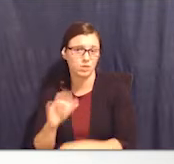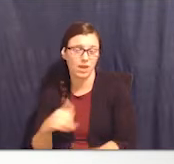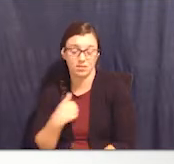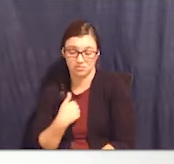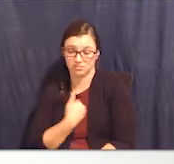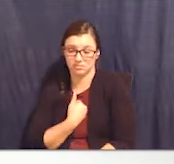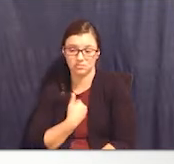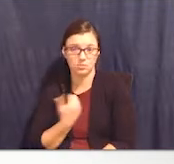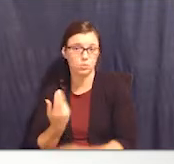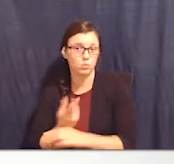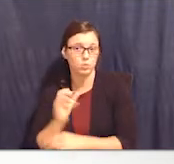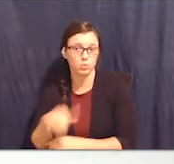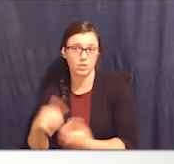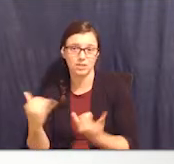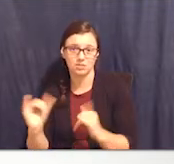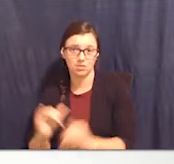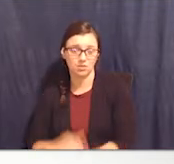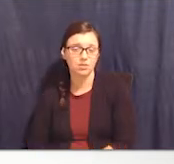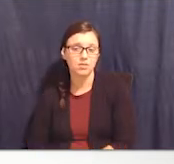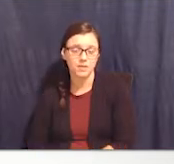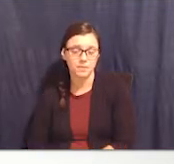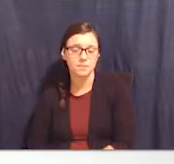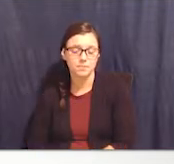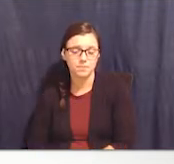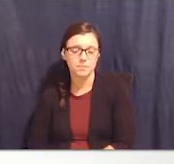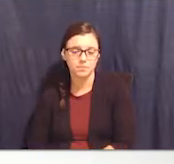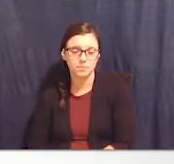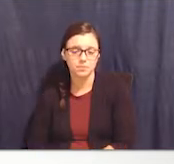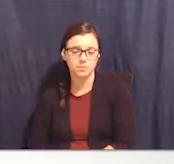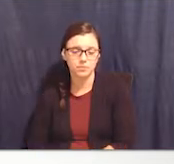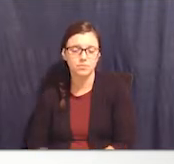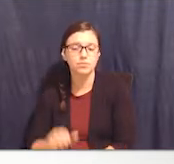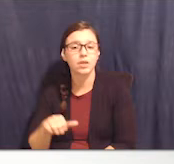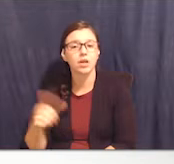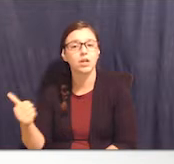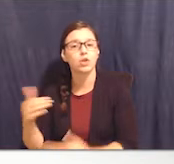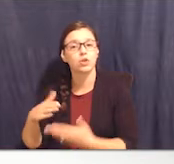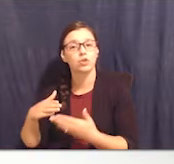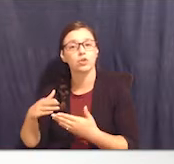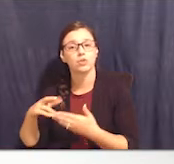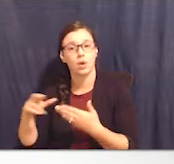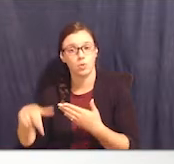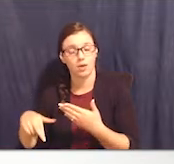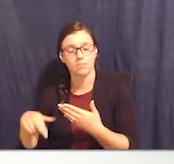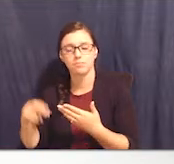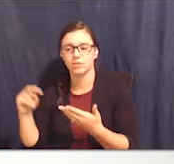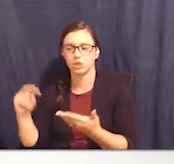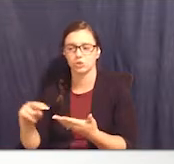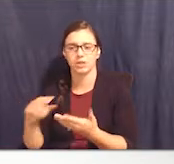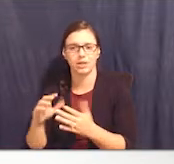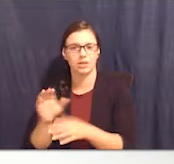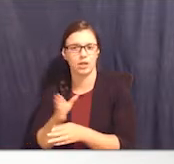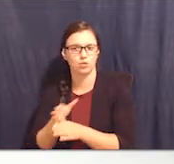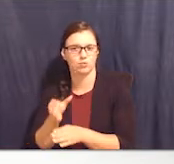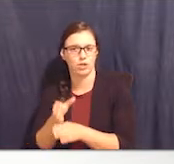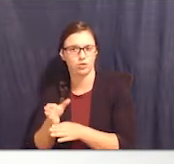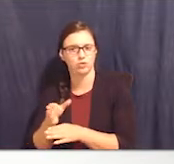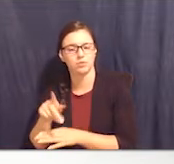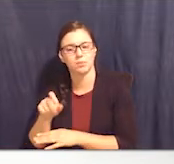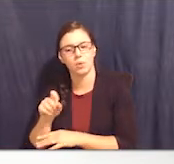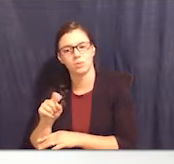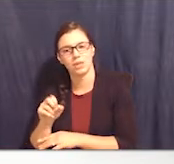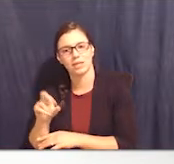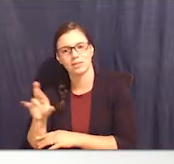okay, what things do I want to do? Do I want to be near my family, or do I want to go away? Those were the criteria as